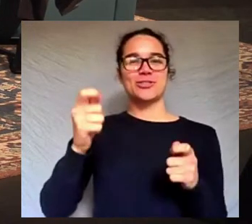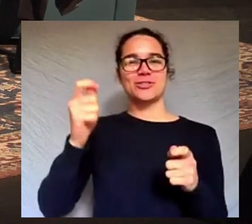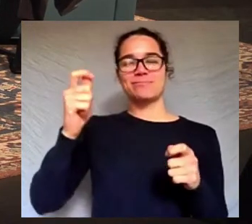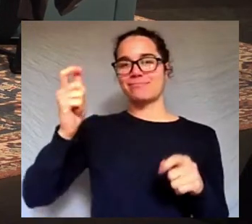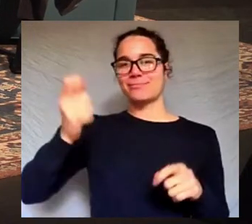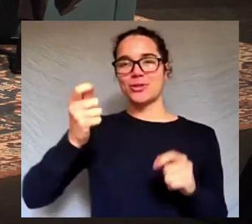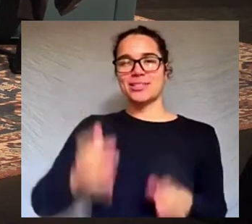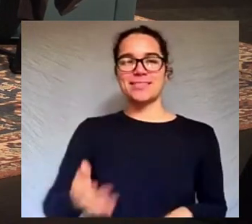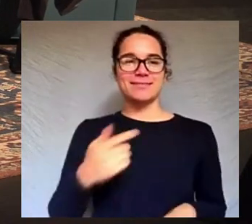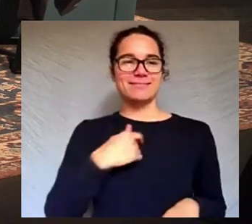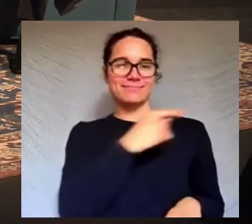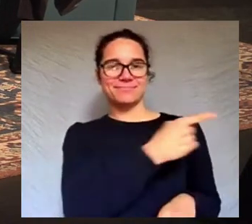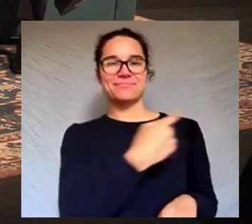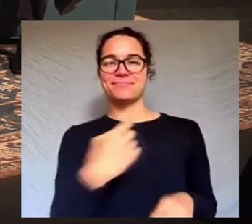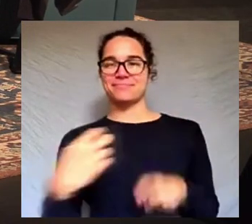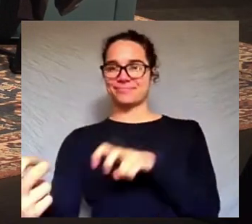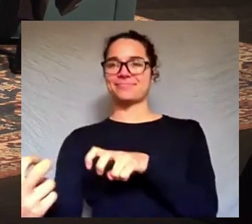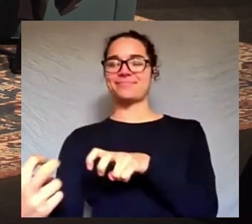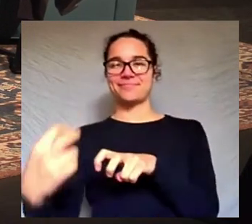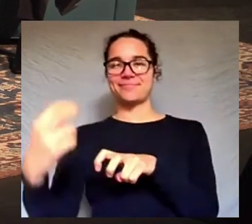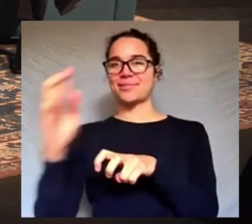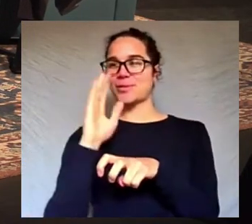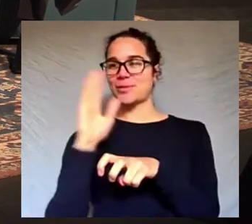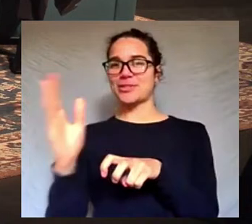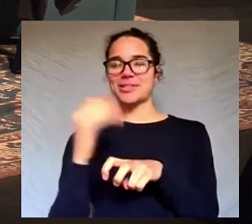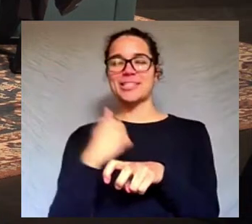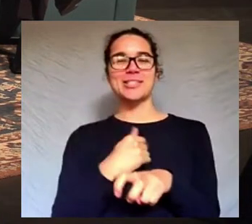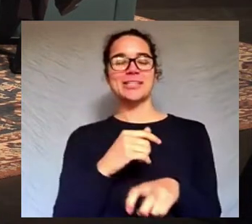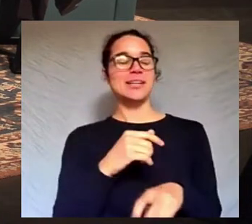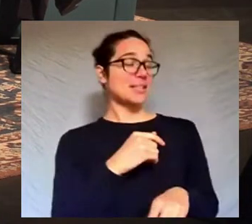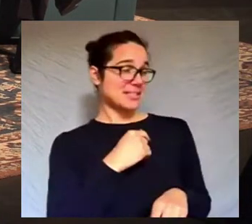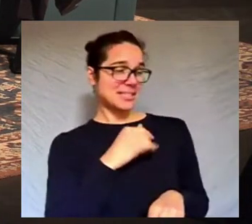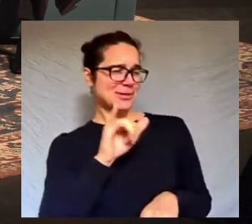Basically, you're describing the rules of a really good preschool.